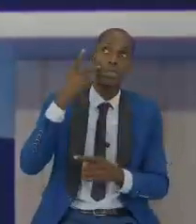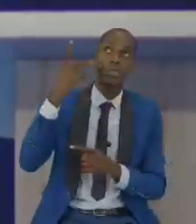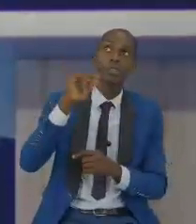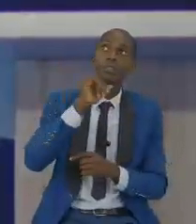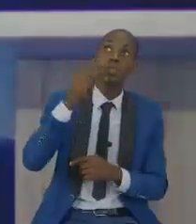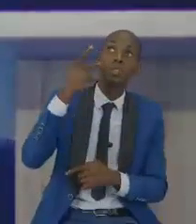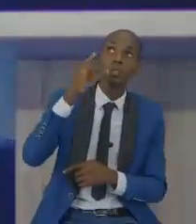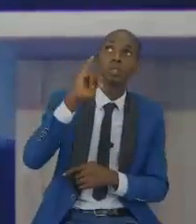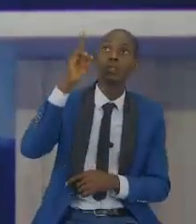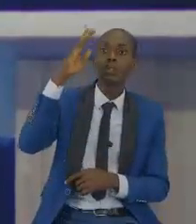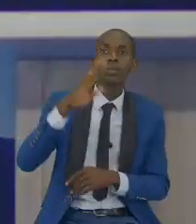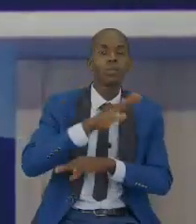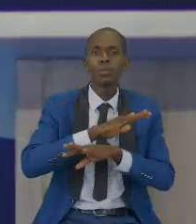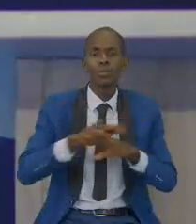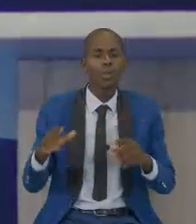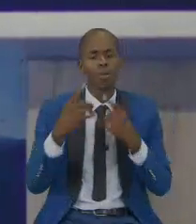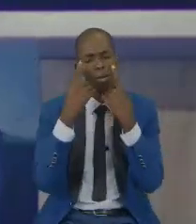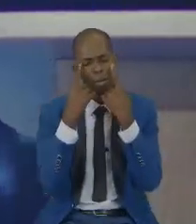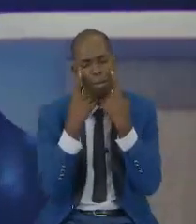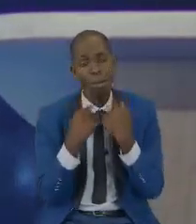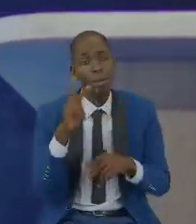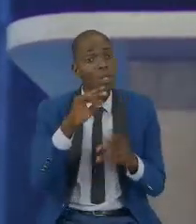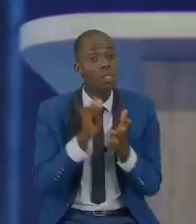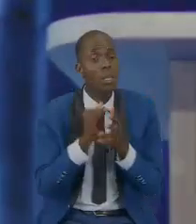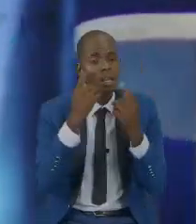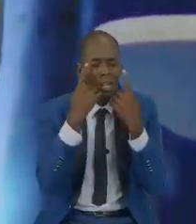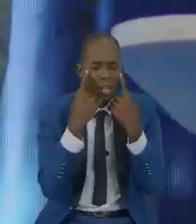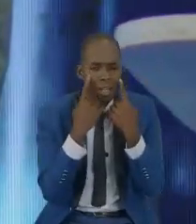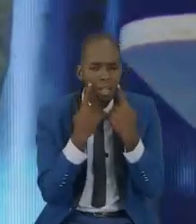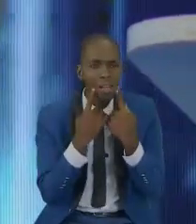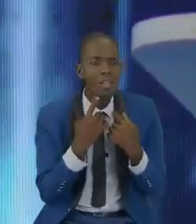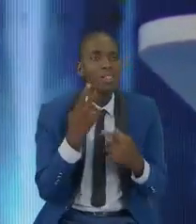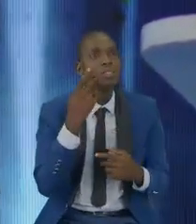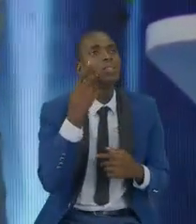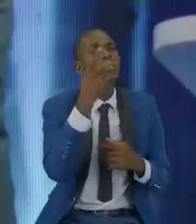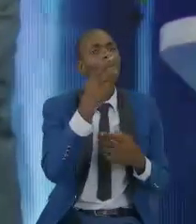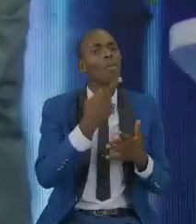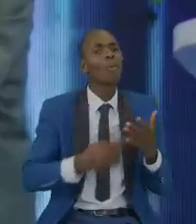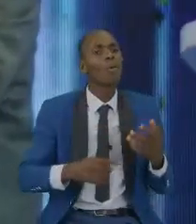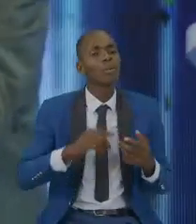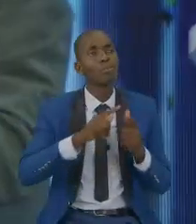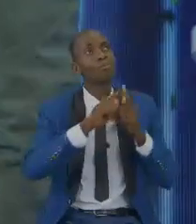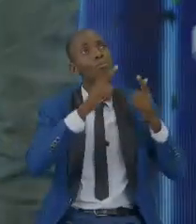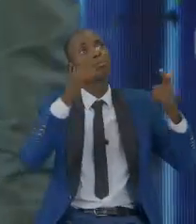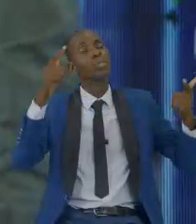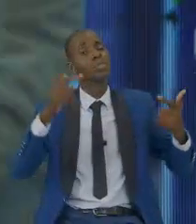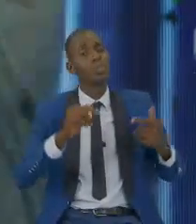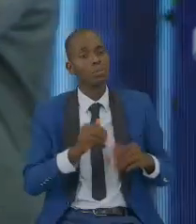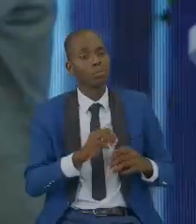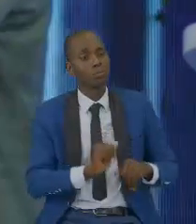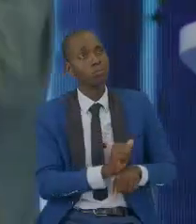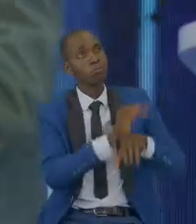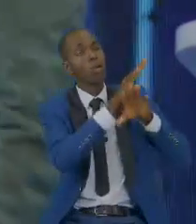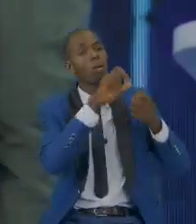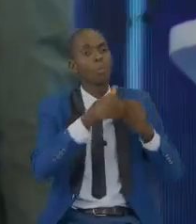they don't cry. Those who cry, they see the mountain, they don't see their Messiah. They don't